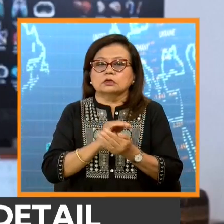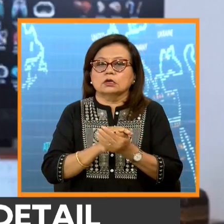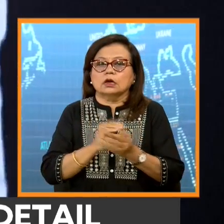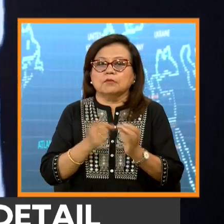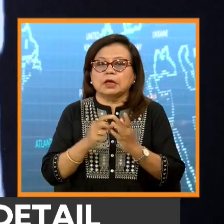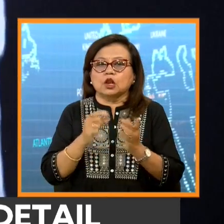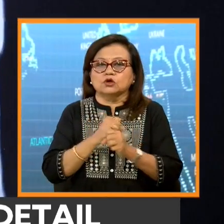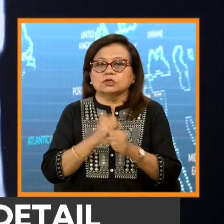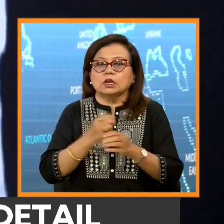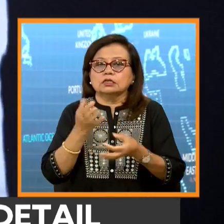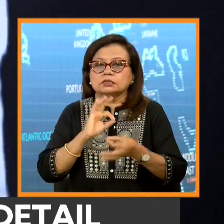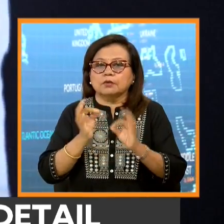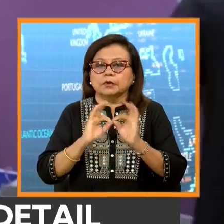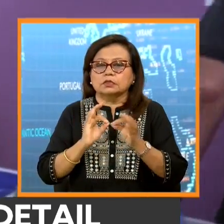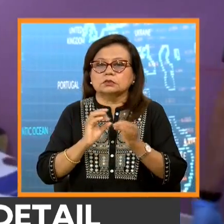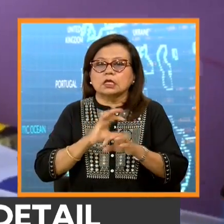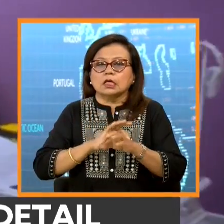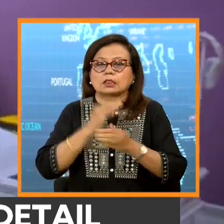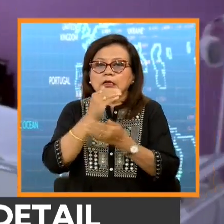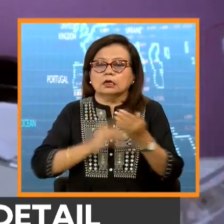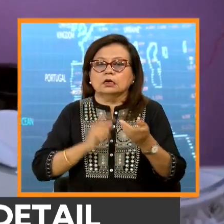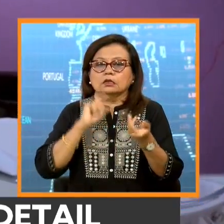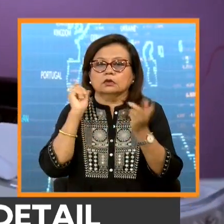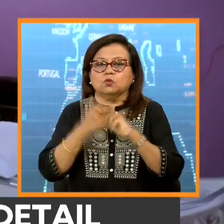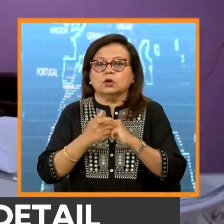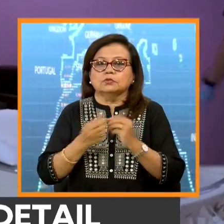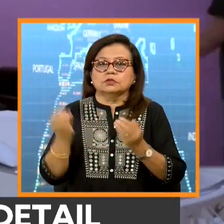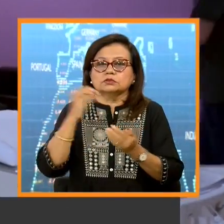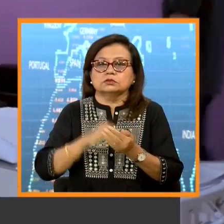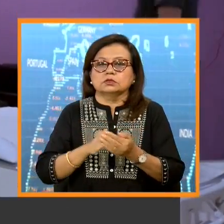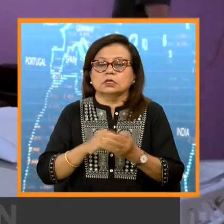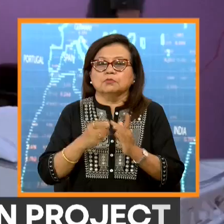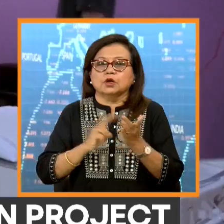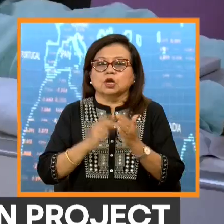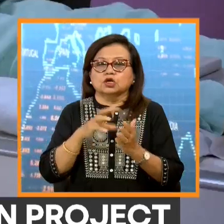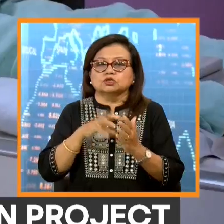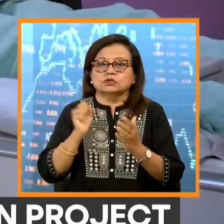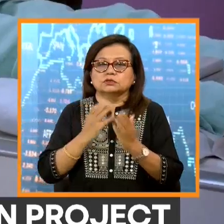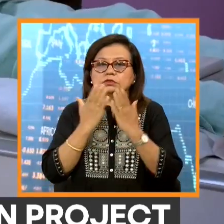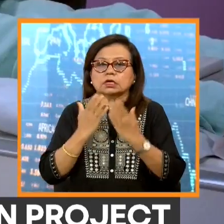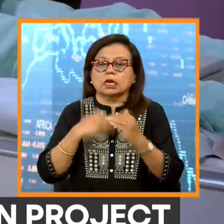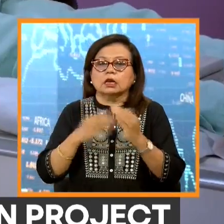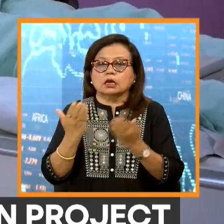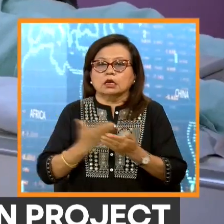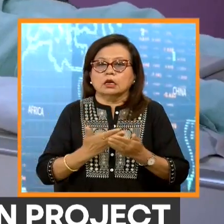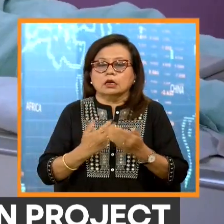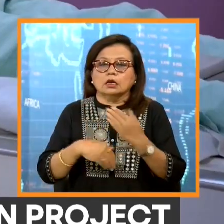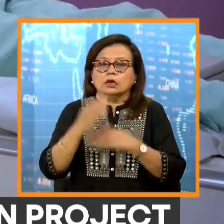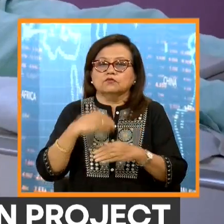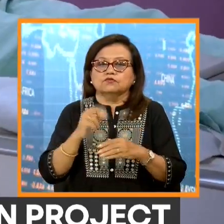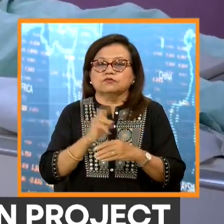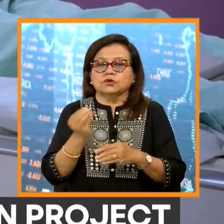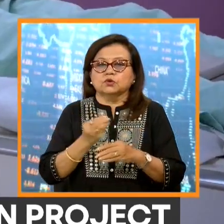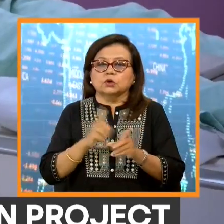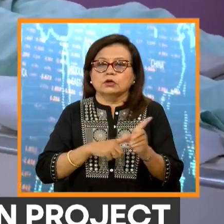of biological samples and health data in the world. The participants in the imaging study will be invited back every